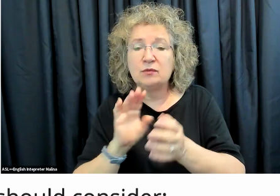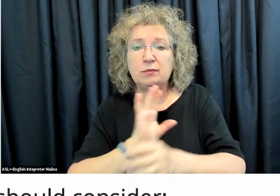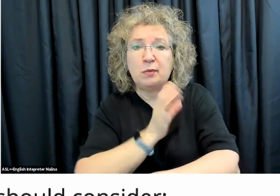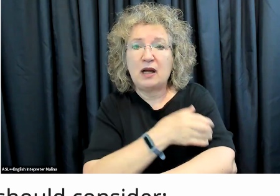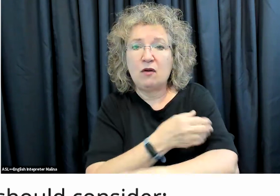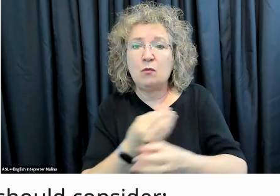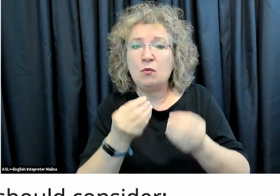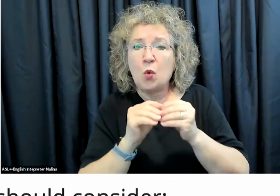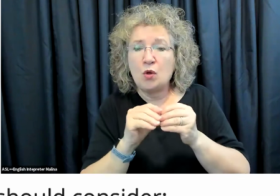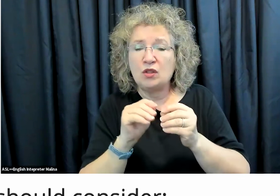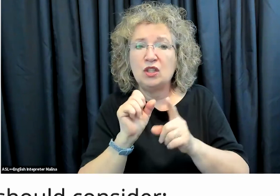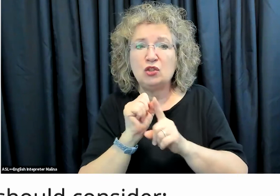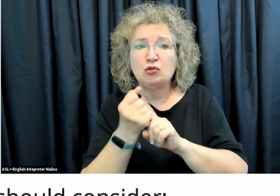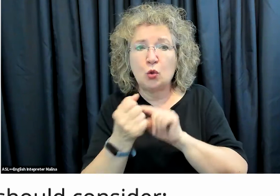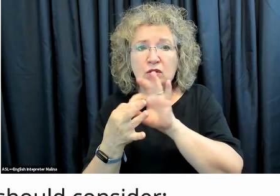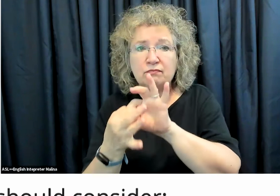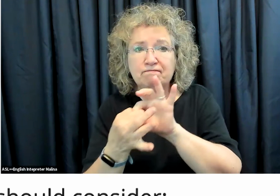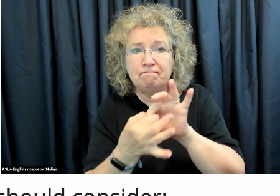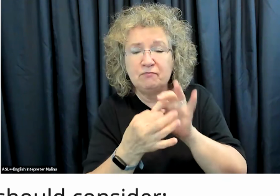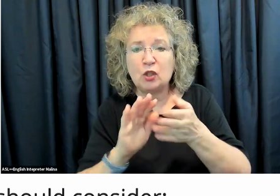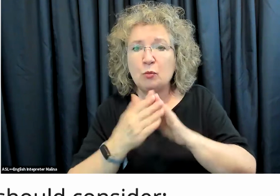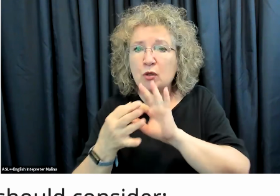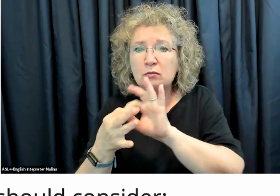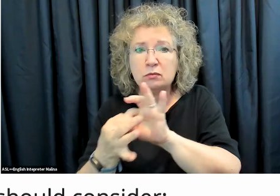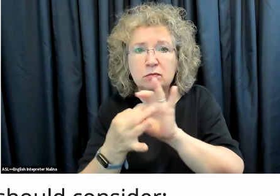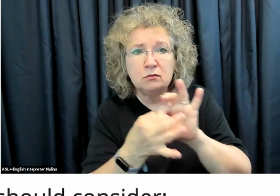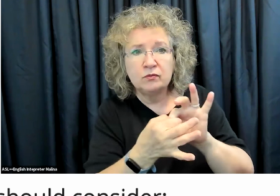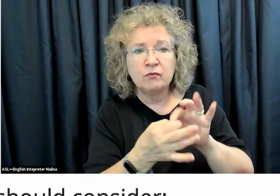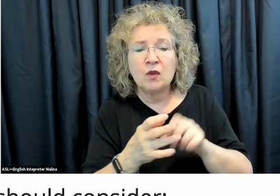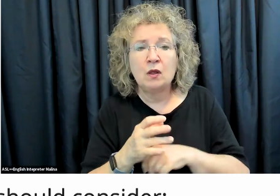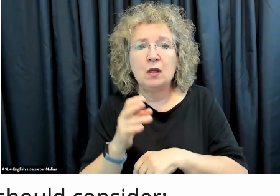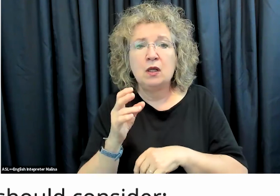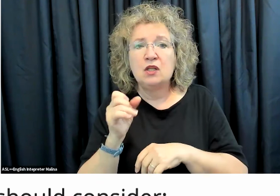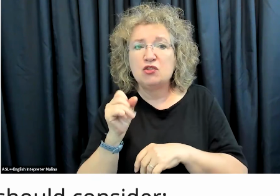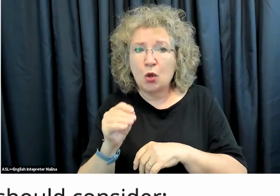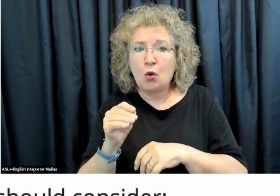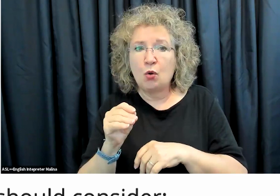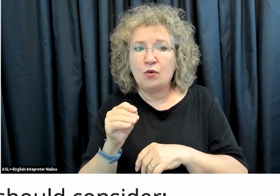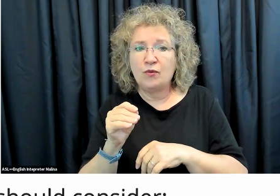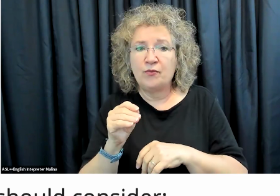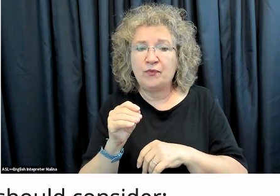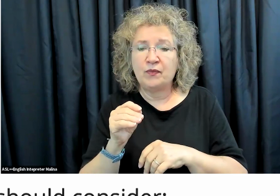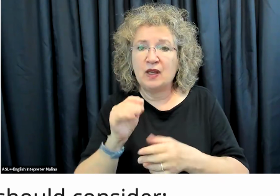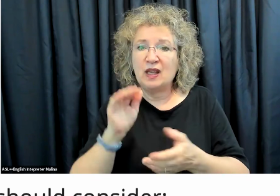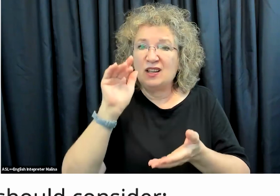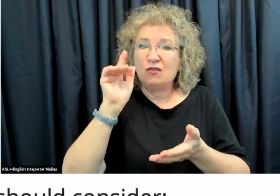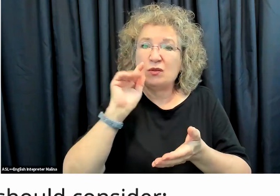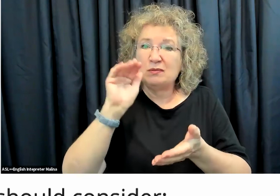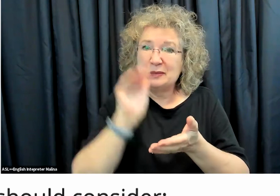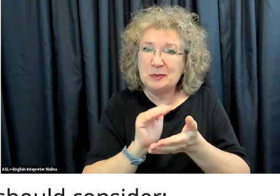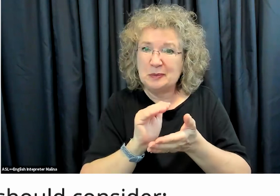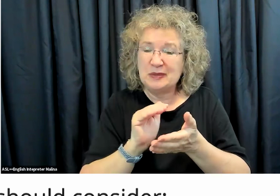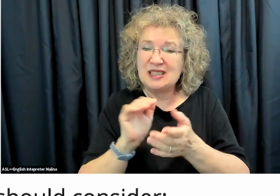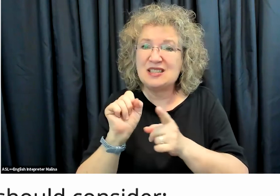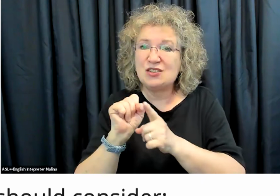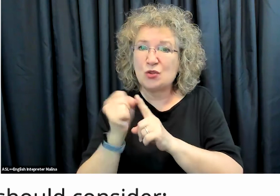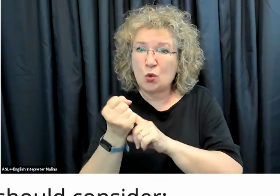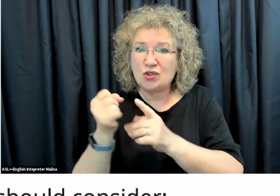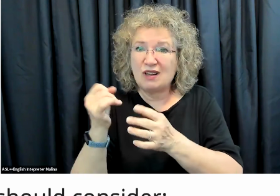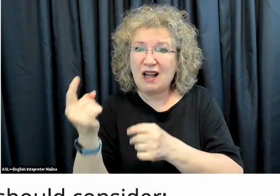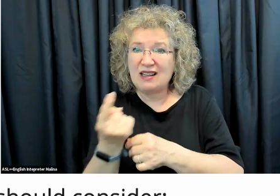address social isolation among older adults in emergencies, this is just like some ideas based in research that we have